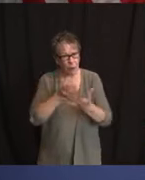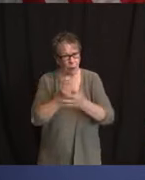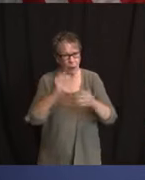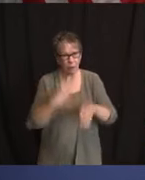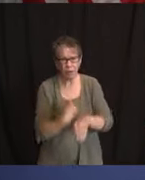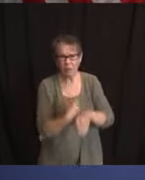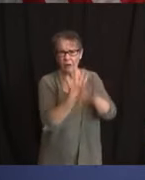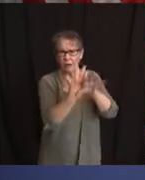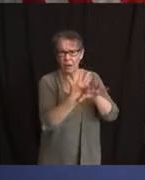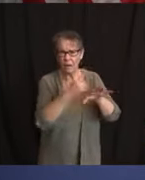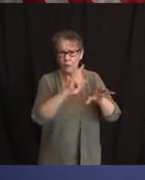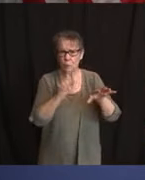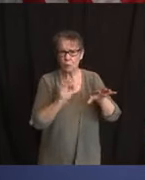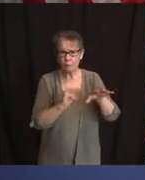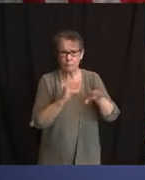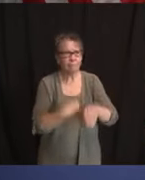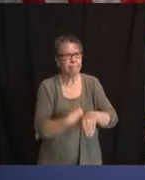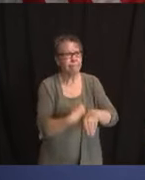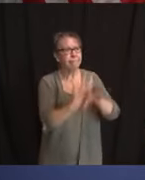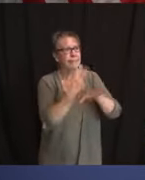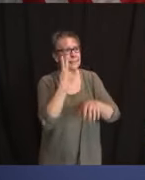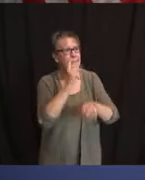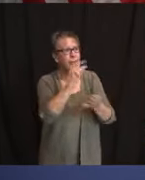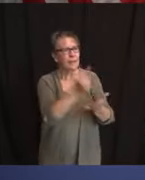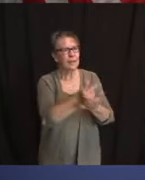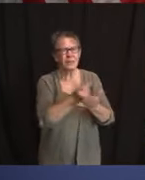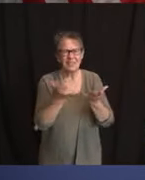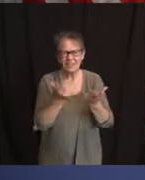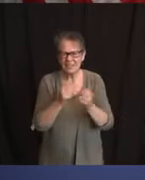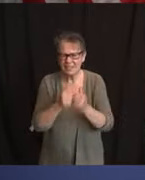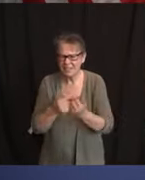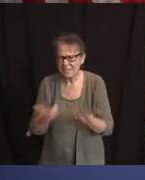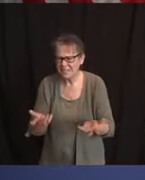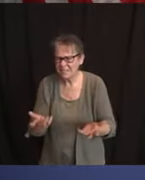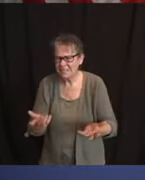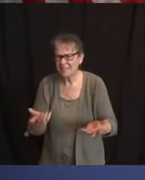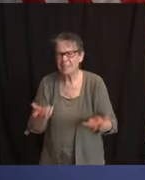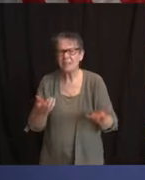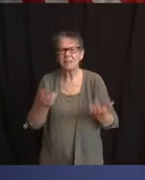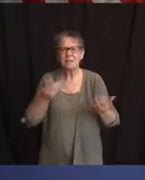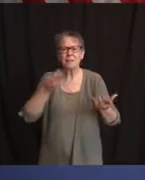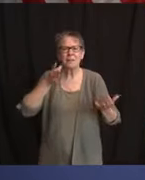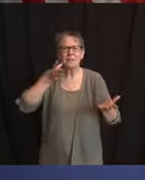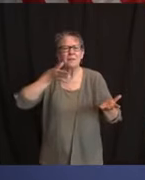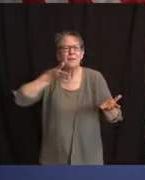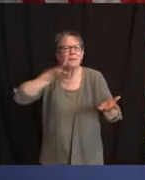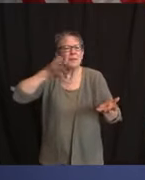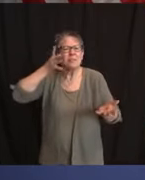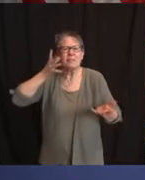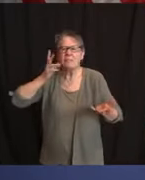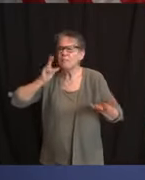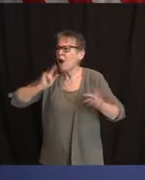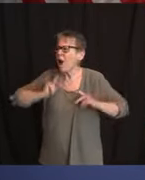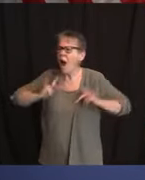say is an apparent change in the message here. Has it changed, do you think? Why only virtual and nothing else?